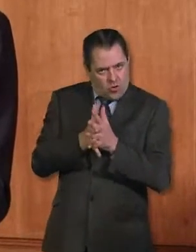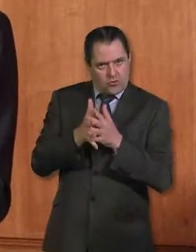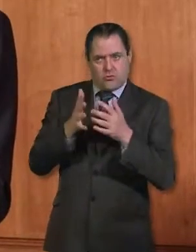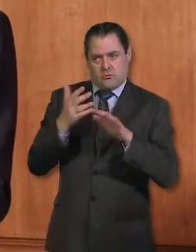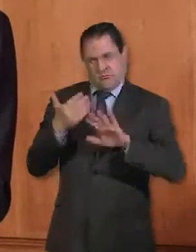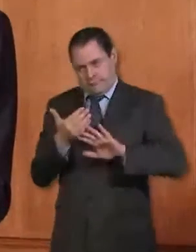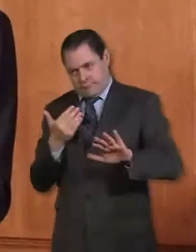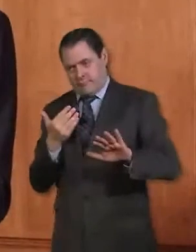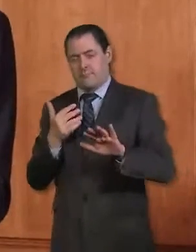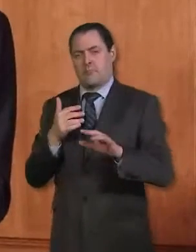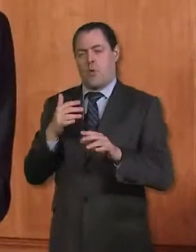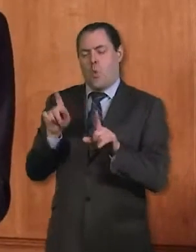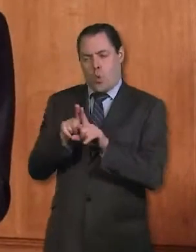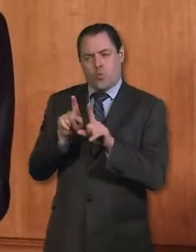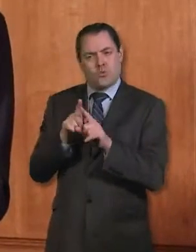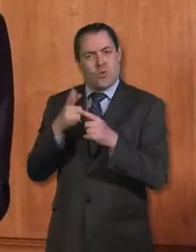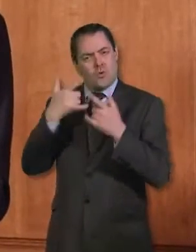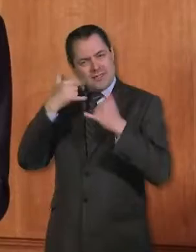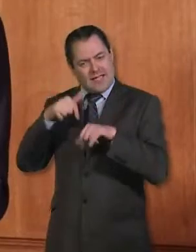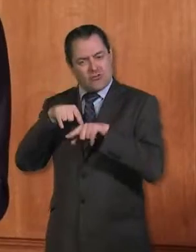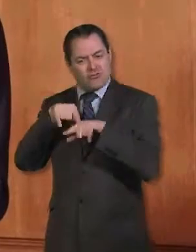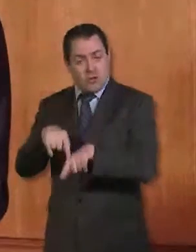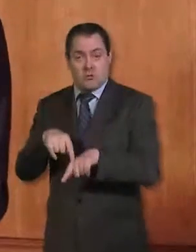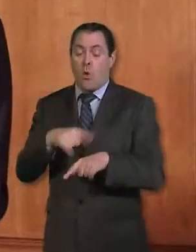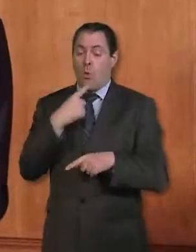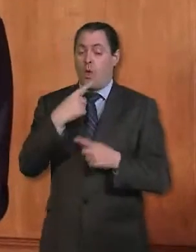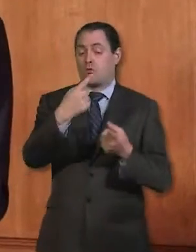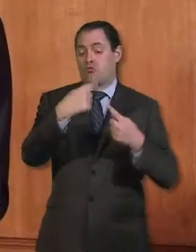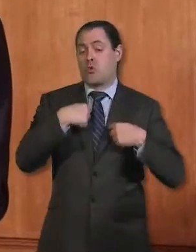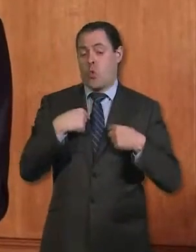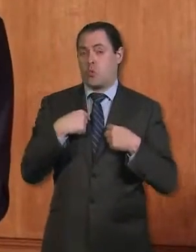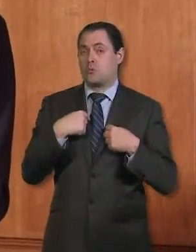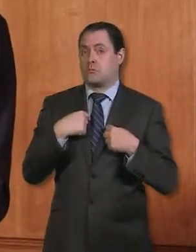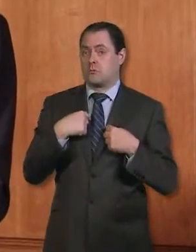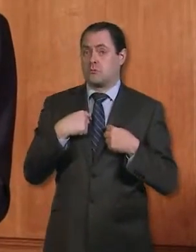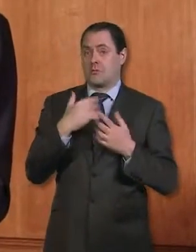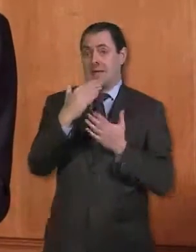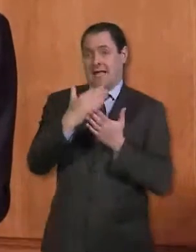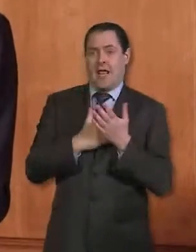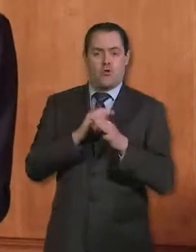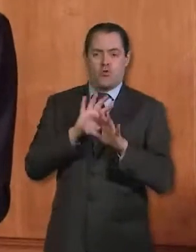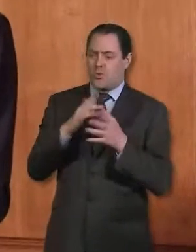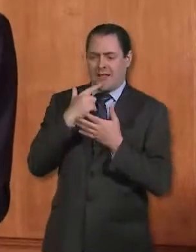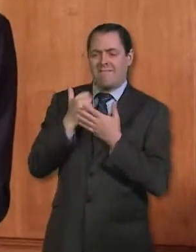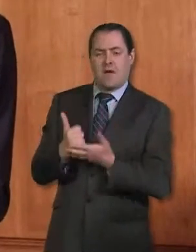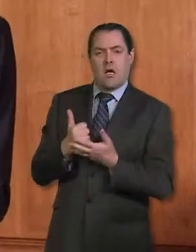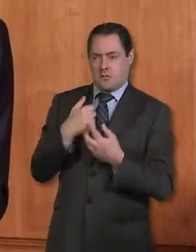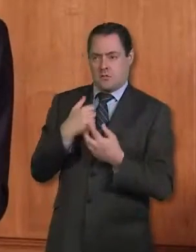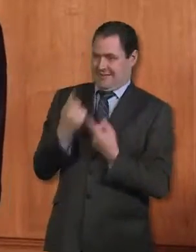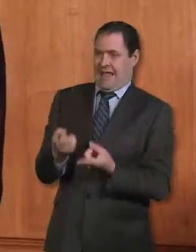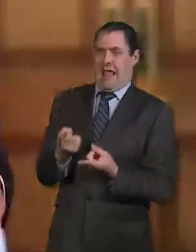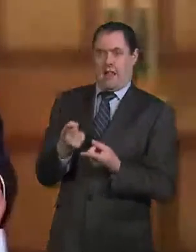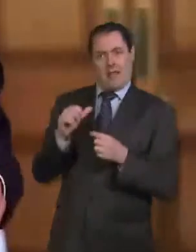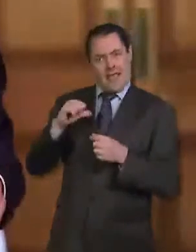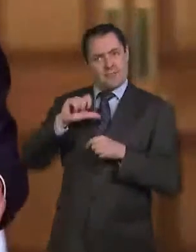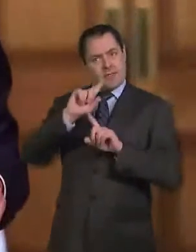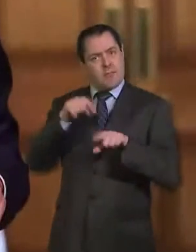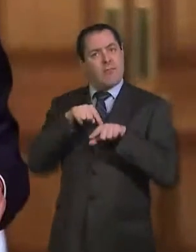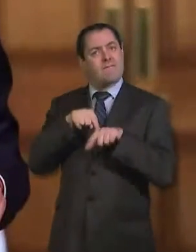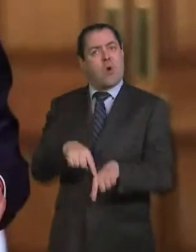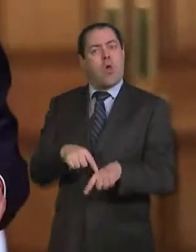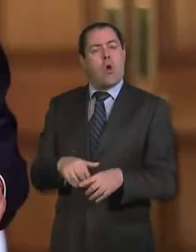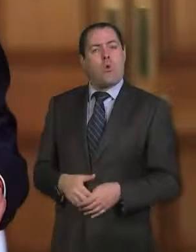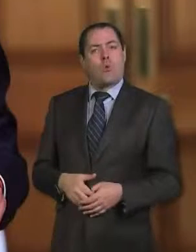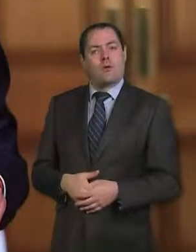instructions. They will be phrased as instructions rather than advice, and we do expect people to follow them. Thank you. Thanks. Mr.